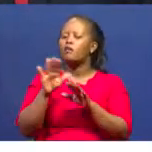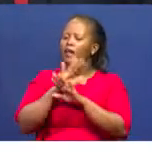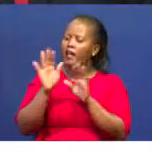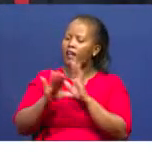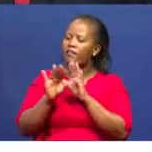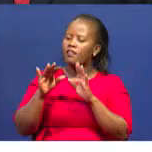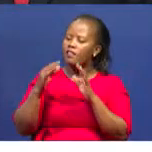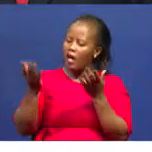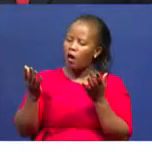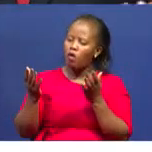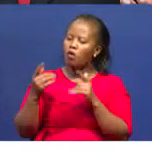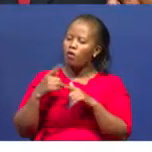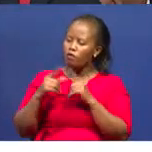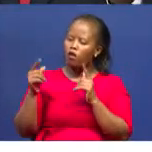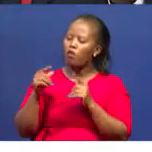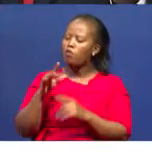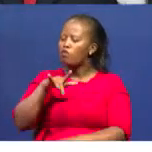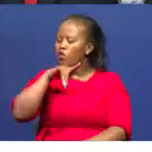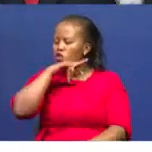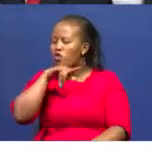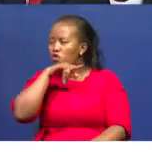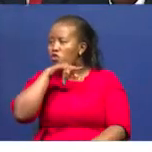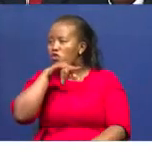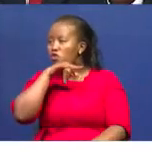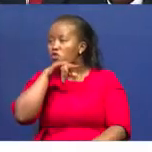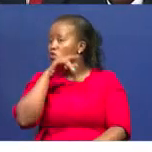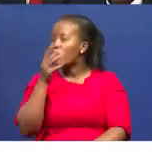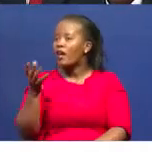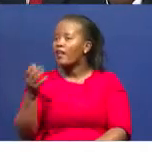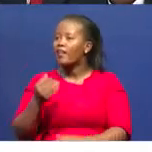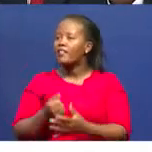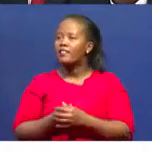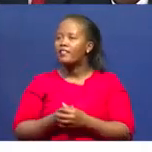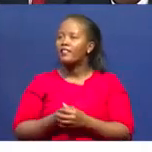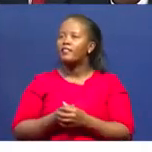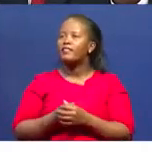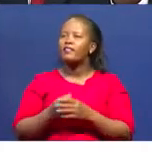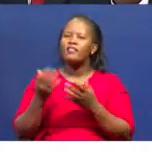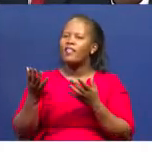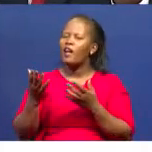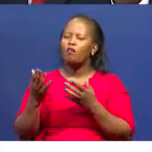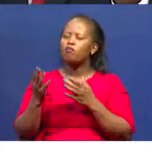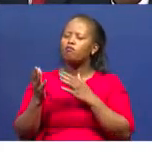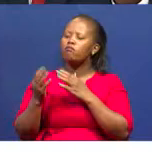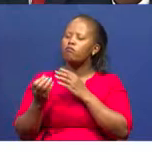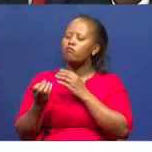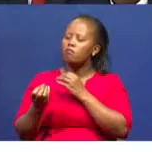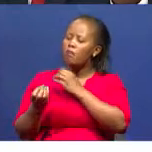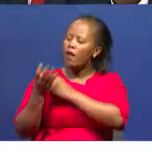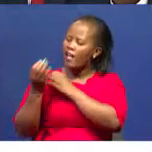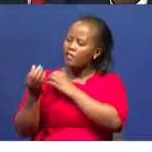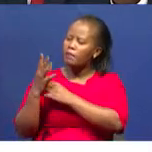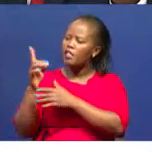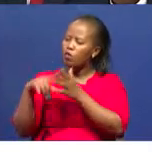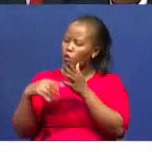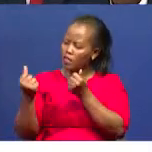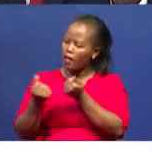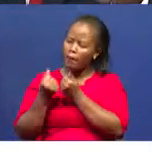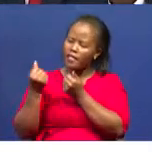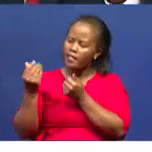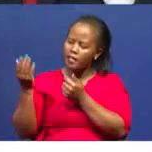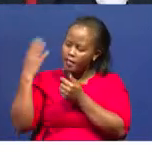from the Ugandan side, is let's just give us a recap of what happened over the last 2 weeks,